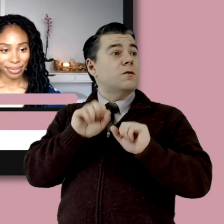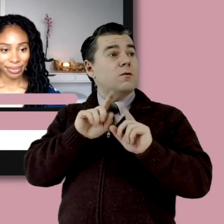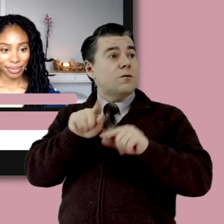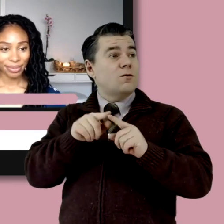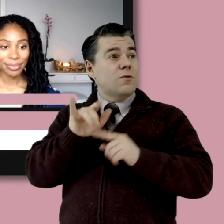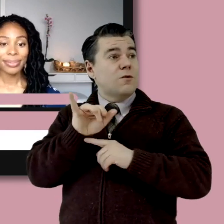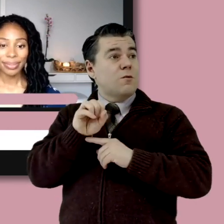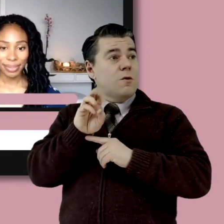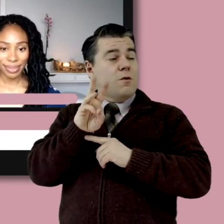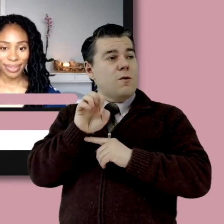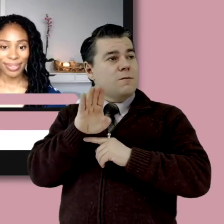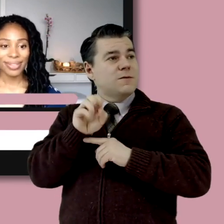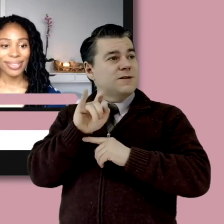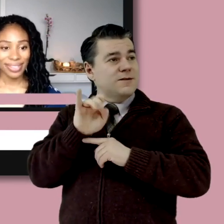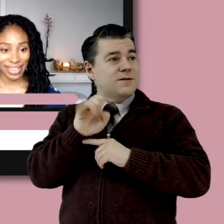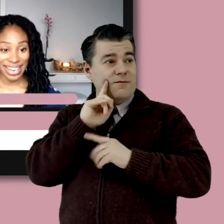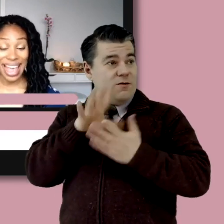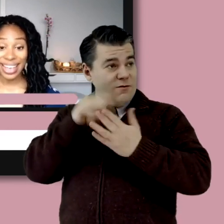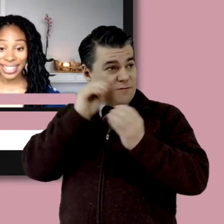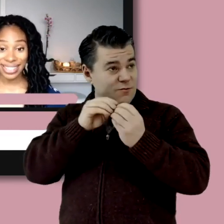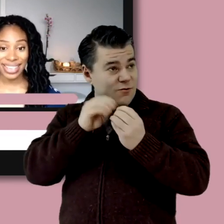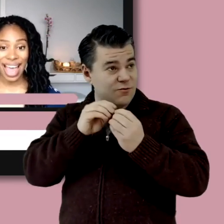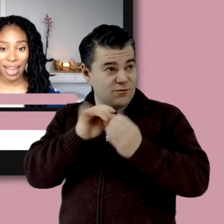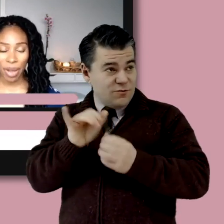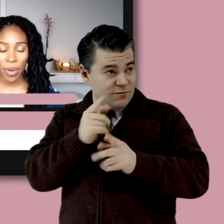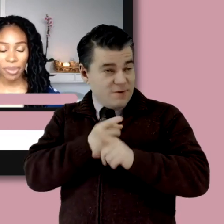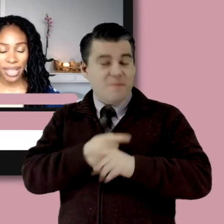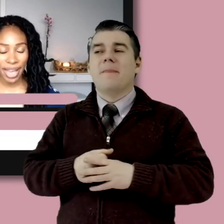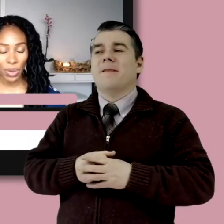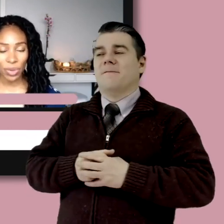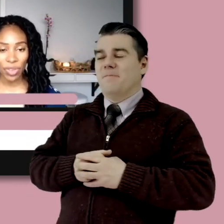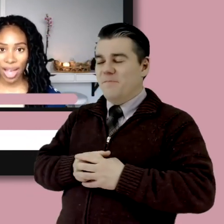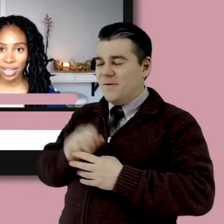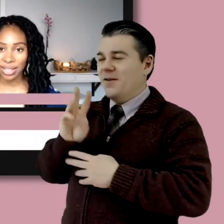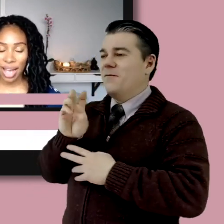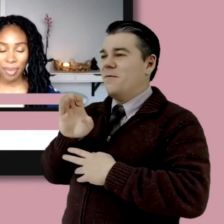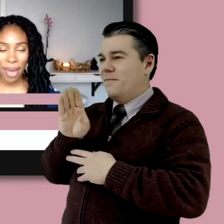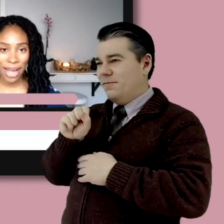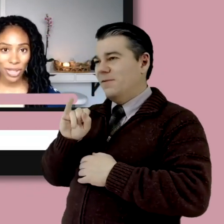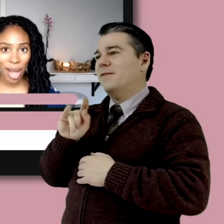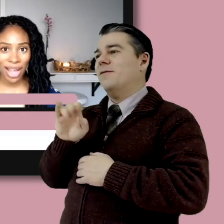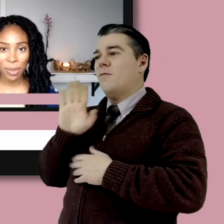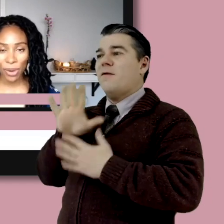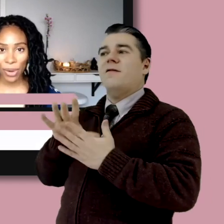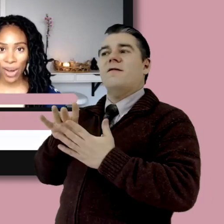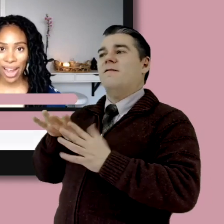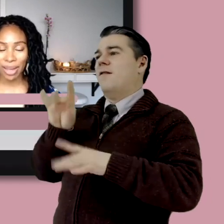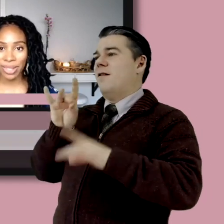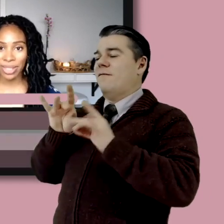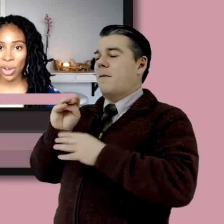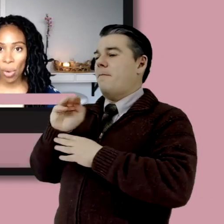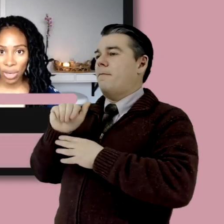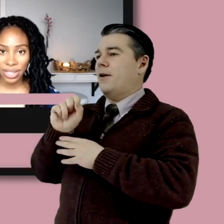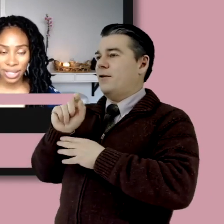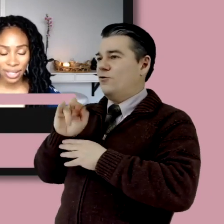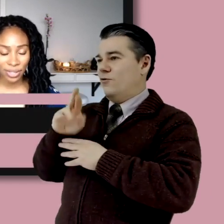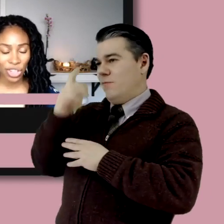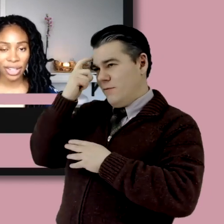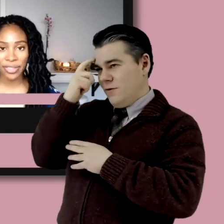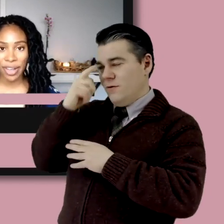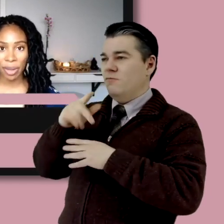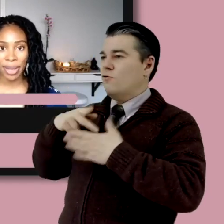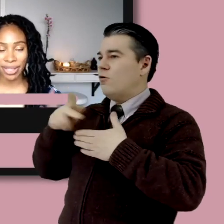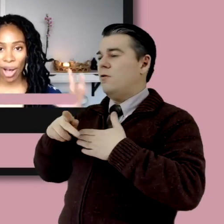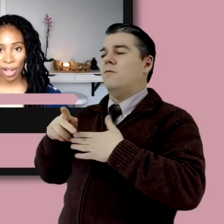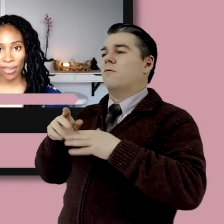more about intentional parenting, correct? Yes. Yeah. My website, you will find masterminds, programs, courses,